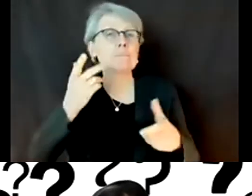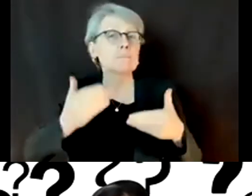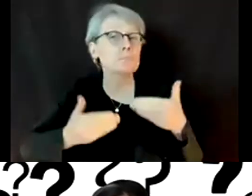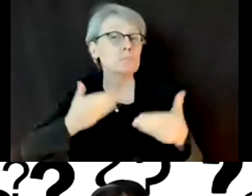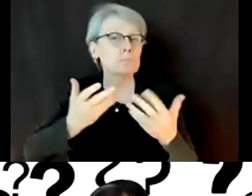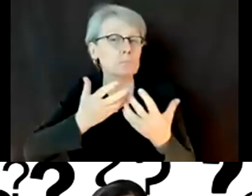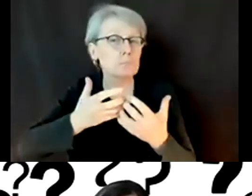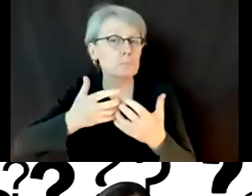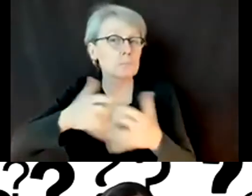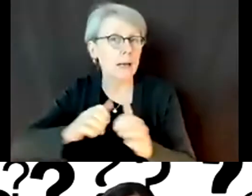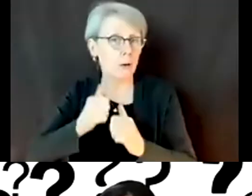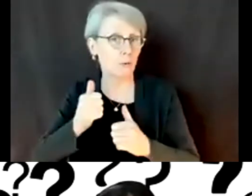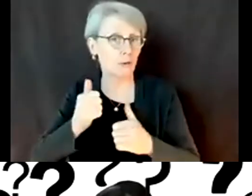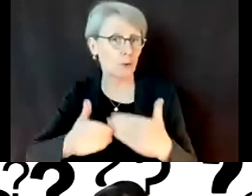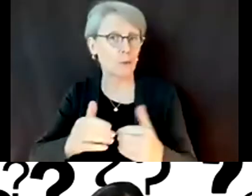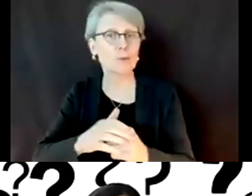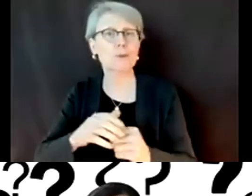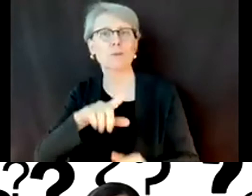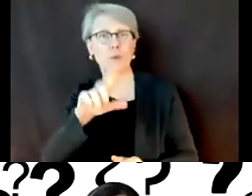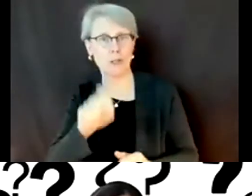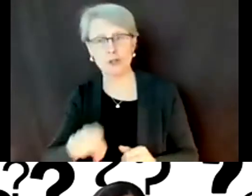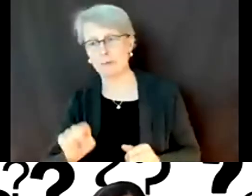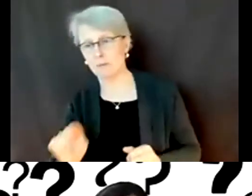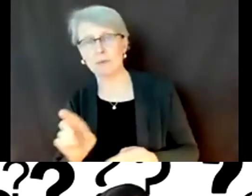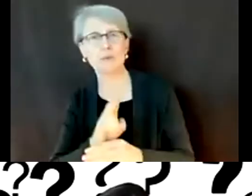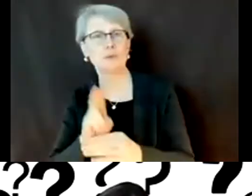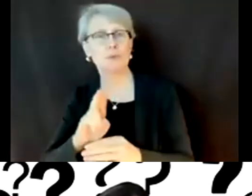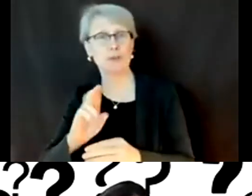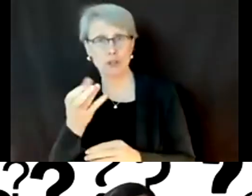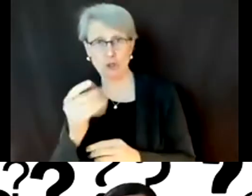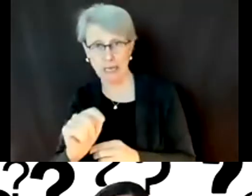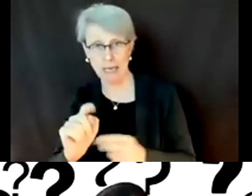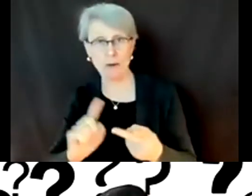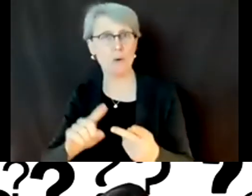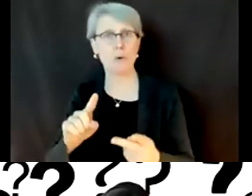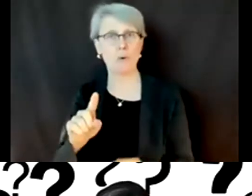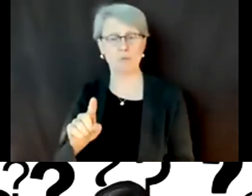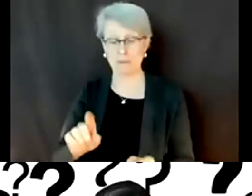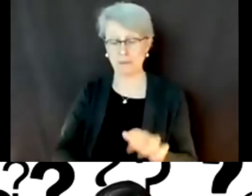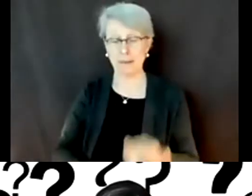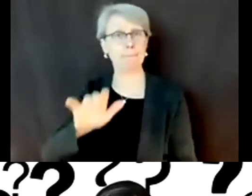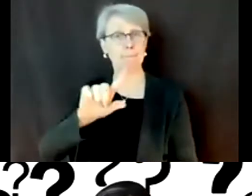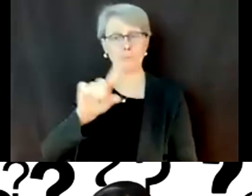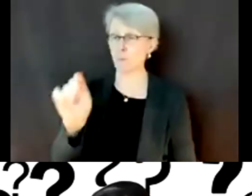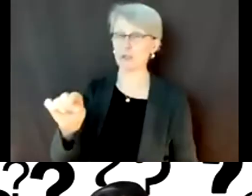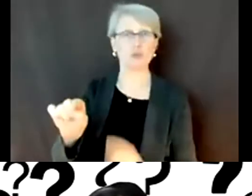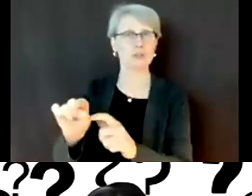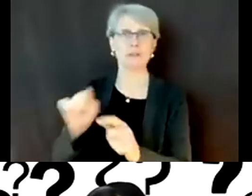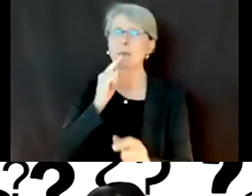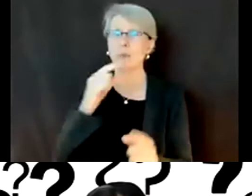feels. Okay, so if you have a question, you can type it into the chat or just put a question mark in and I know to call on you,